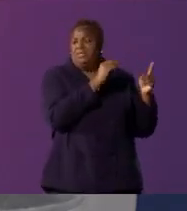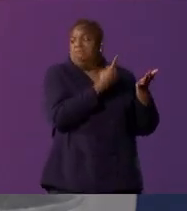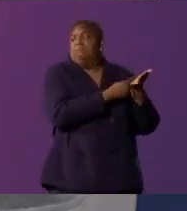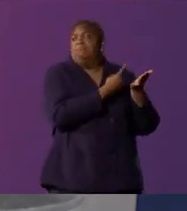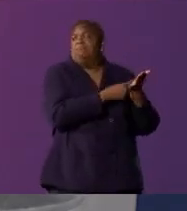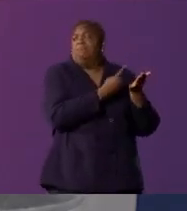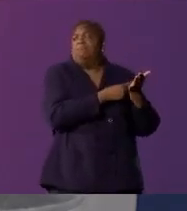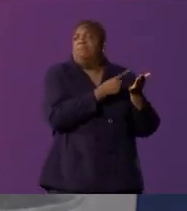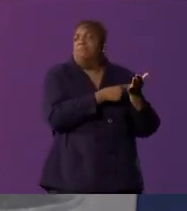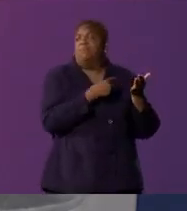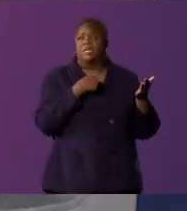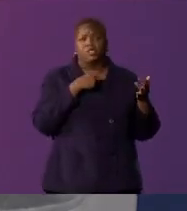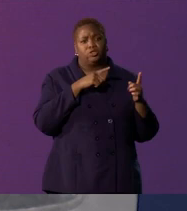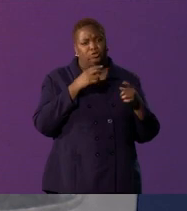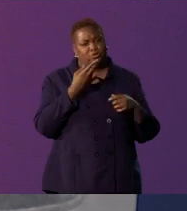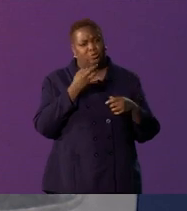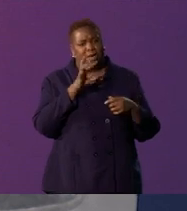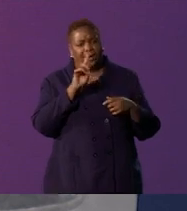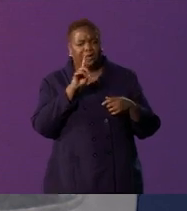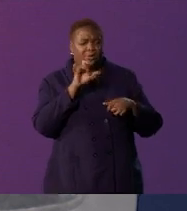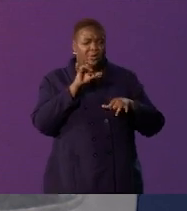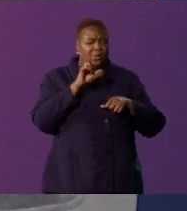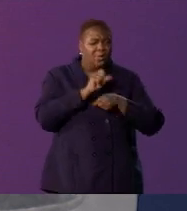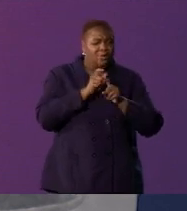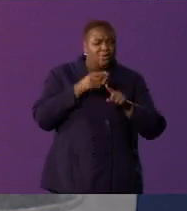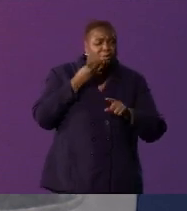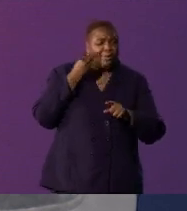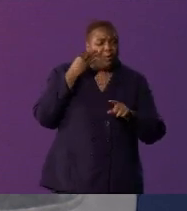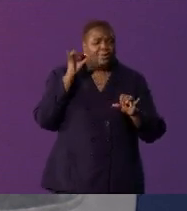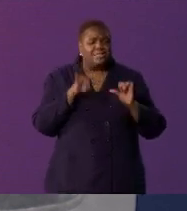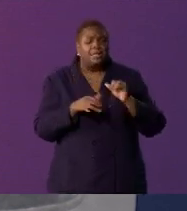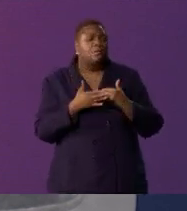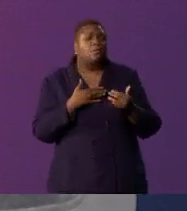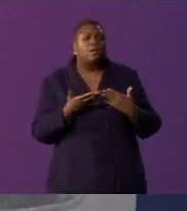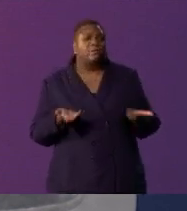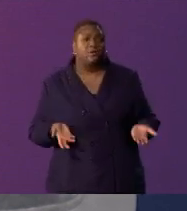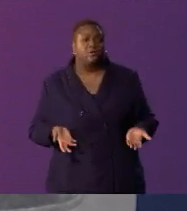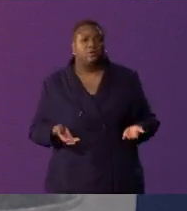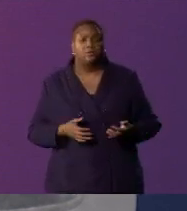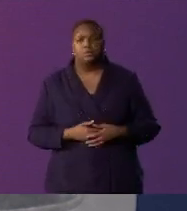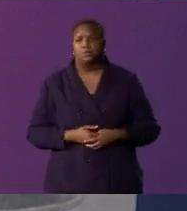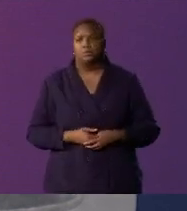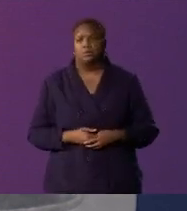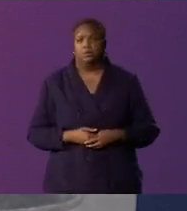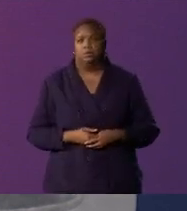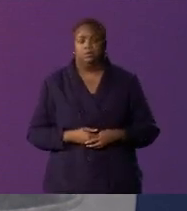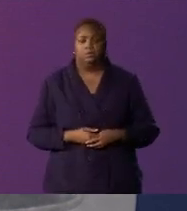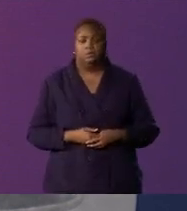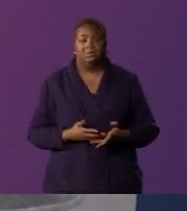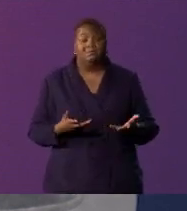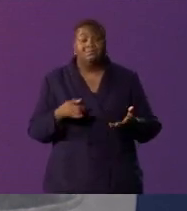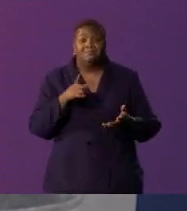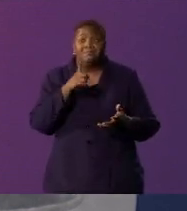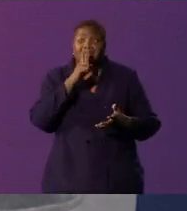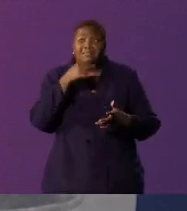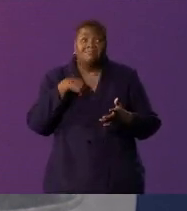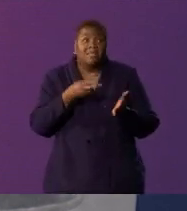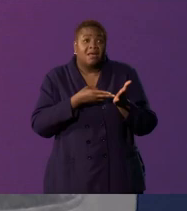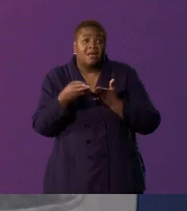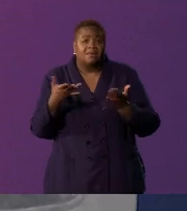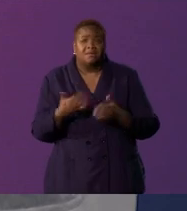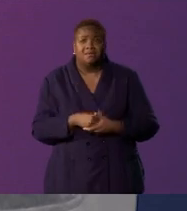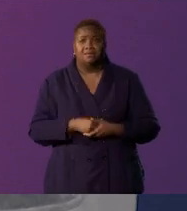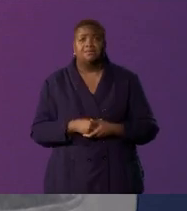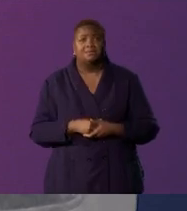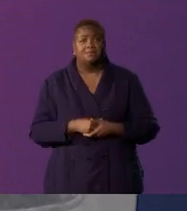about, should I do a hybrid, work from home, stay, whatever it is. Hello, let's be realistic. If you want to